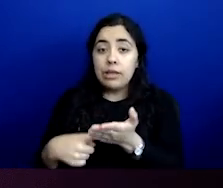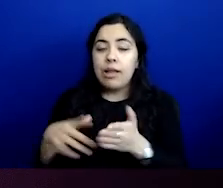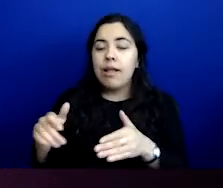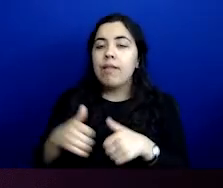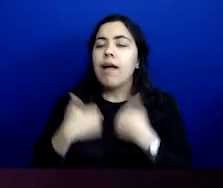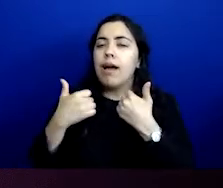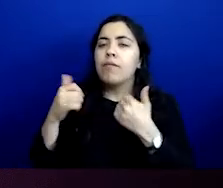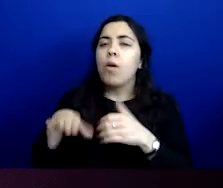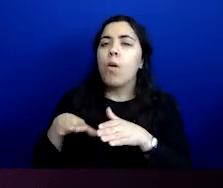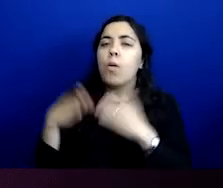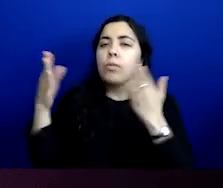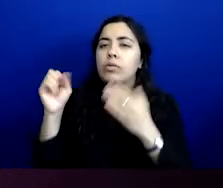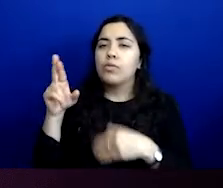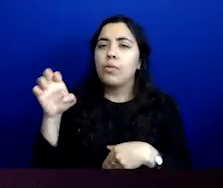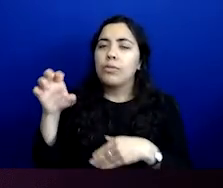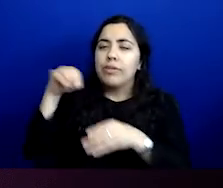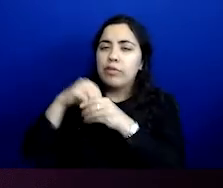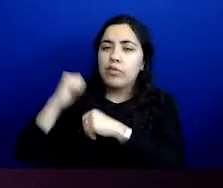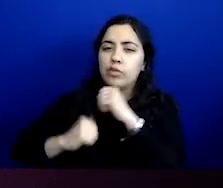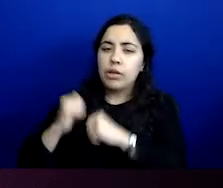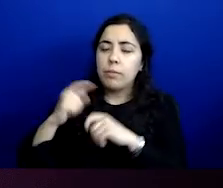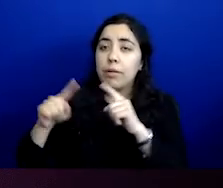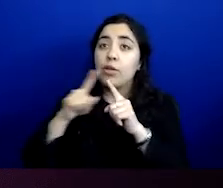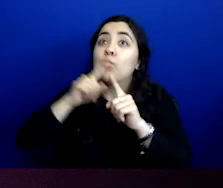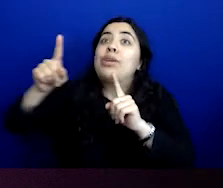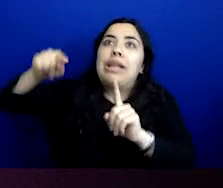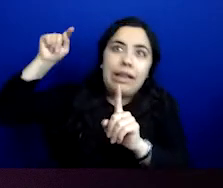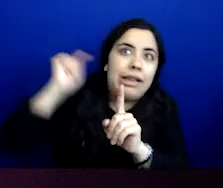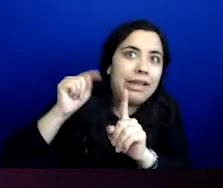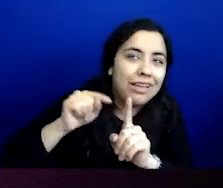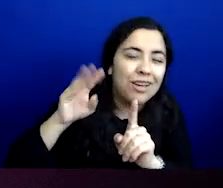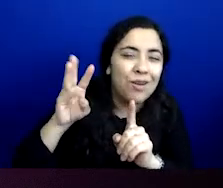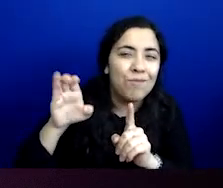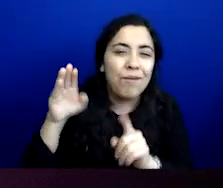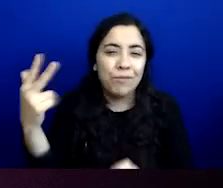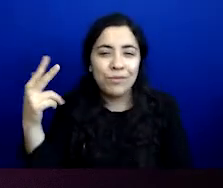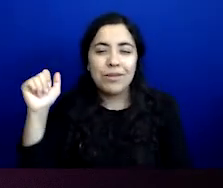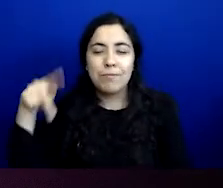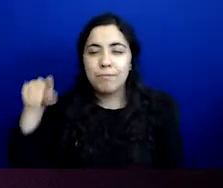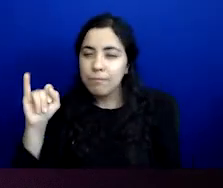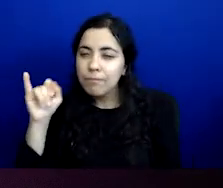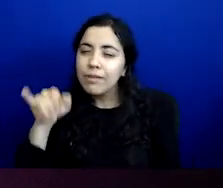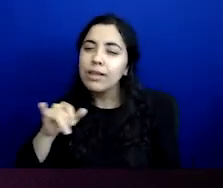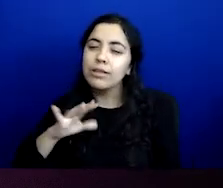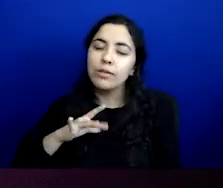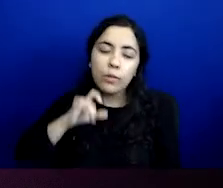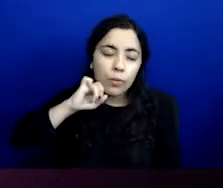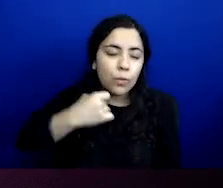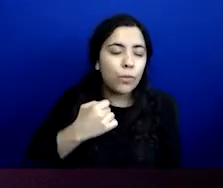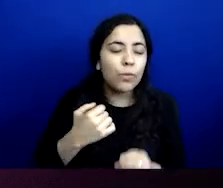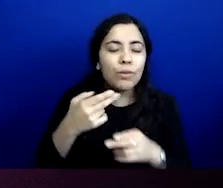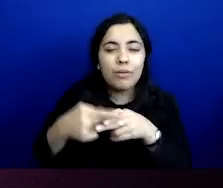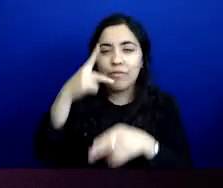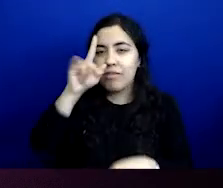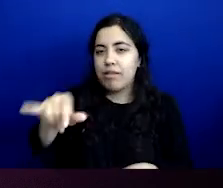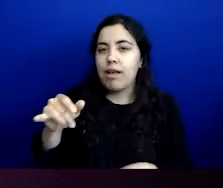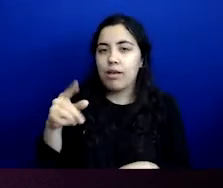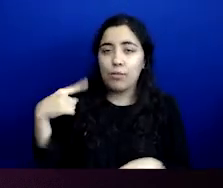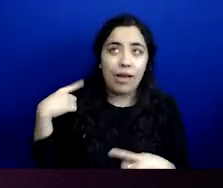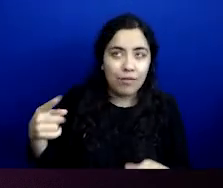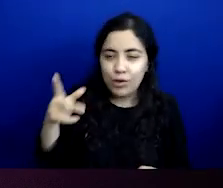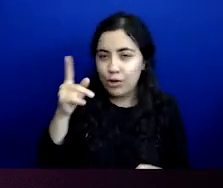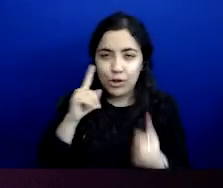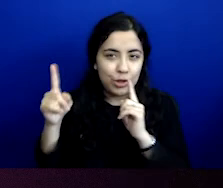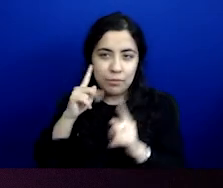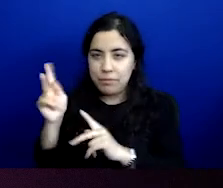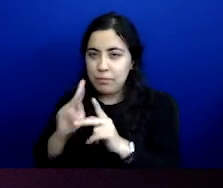source infrastructure, but what we're really, really talking about is like Web3 APIs, which I think is a cool like name for it that we haven't really heard